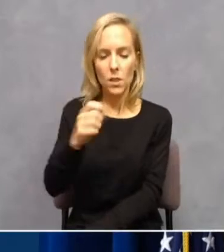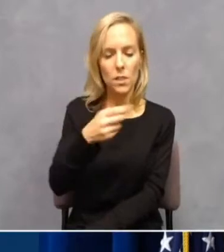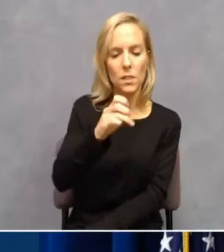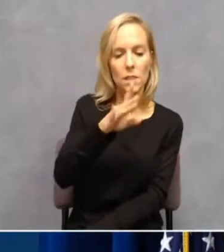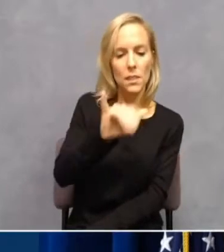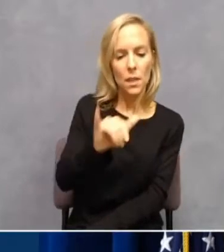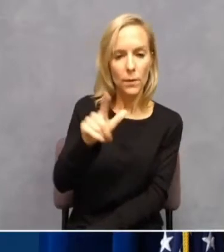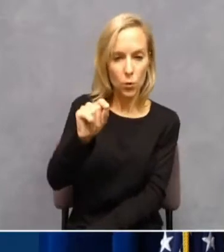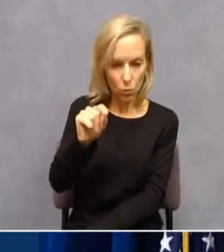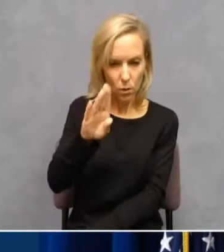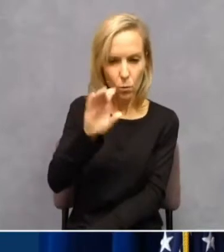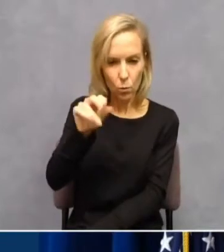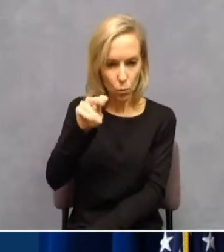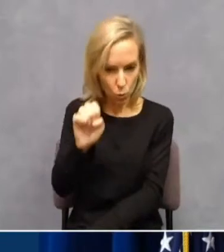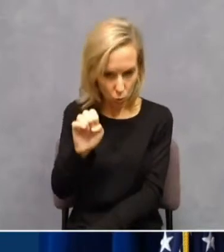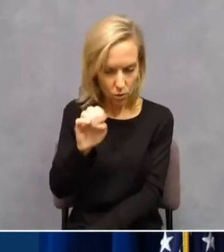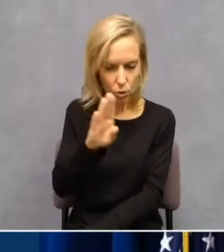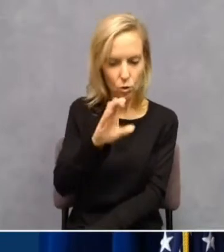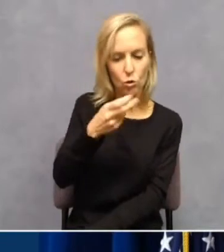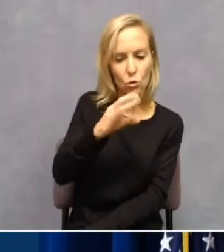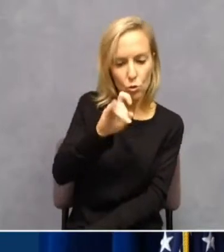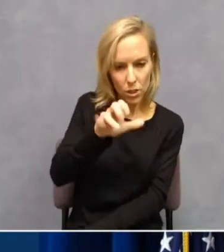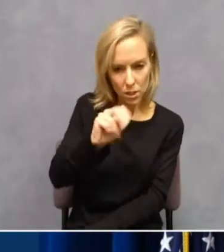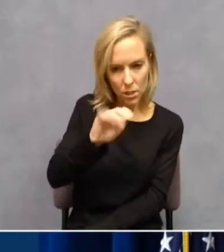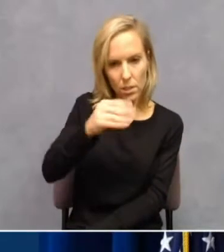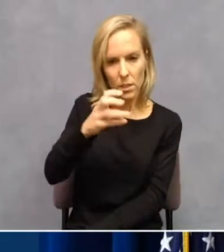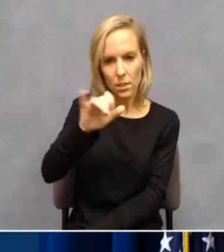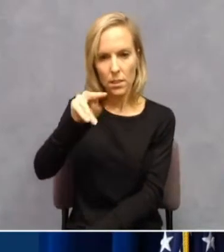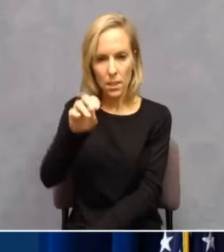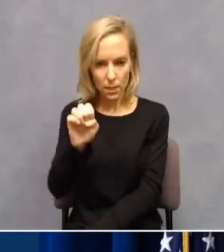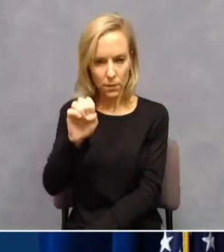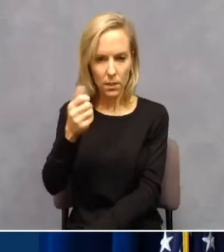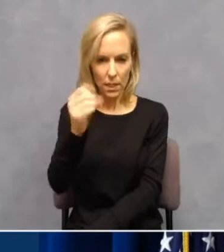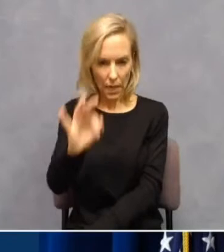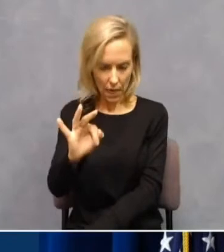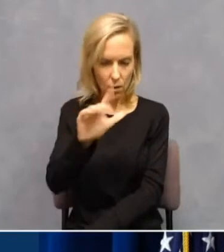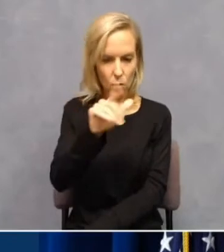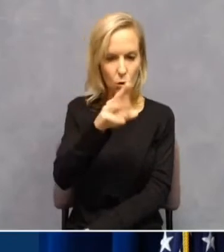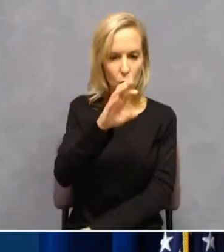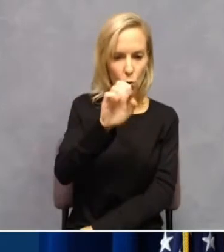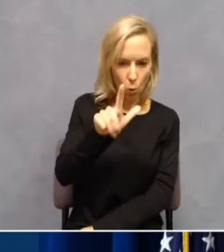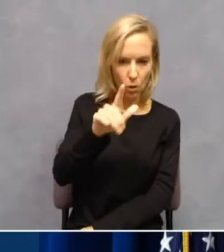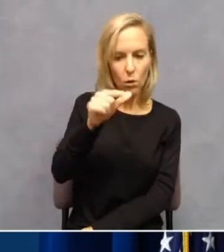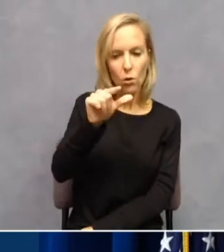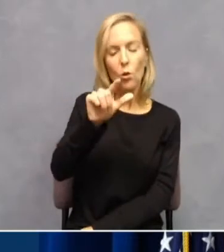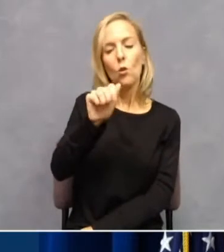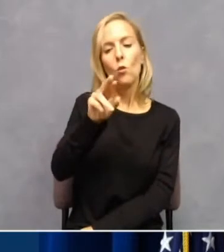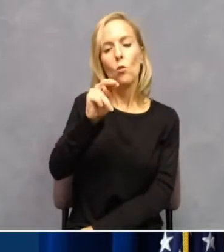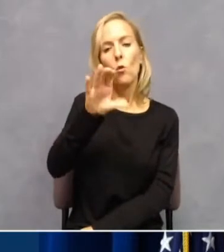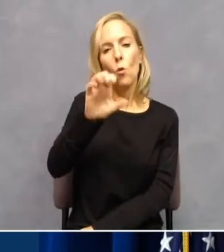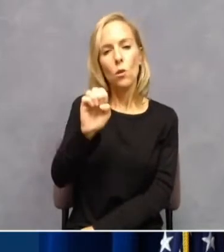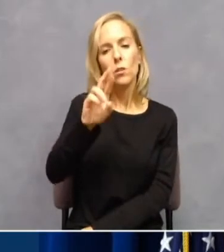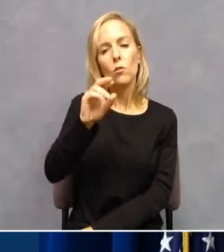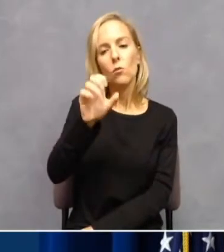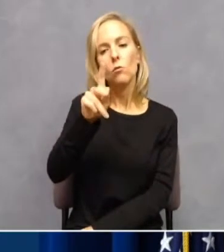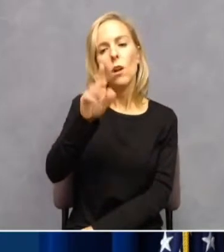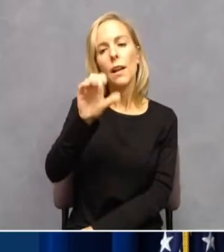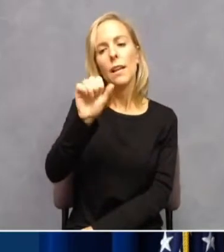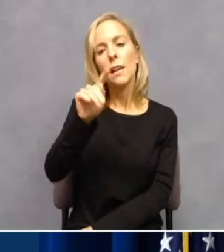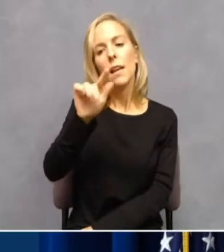Boone, Christian, and Jessamine all at 19, Laurel, Lawrence, Rockcastle, and Whitley all at